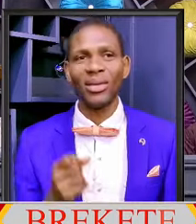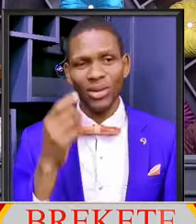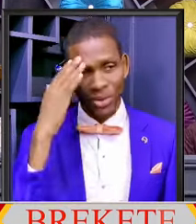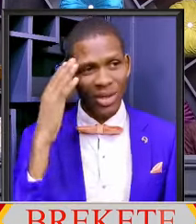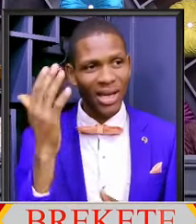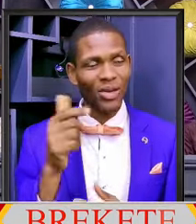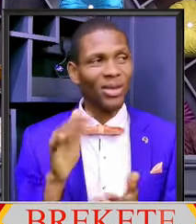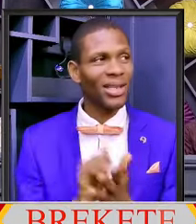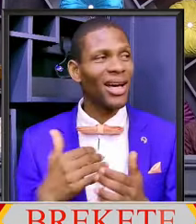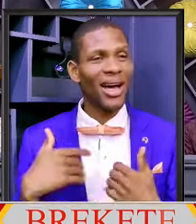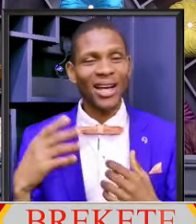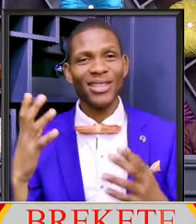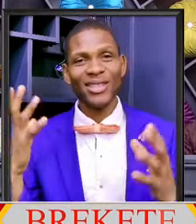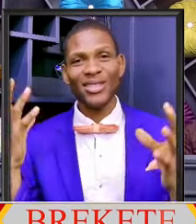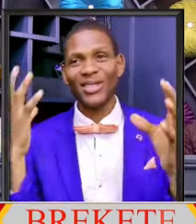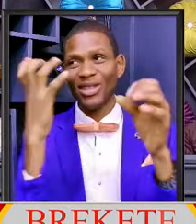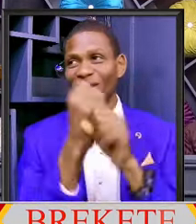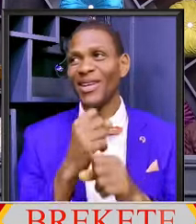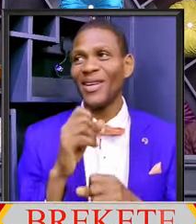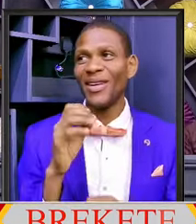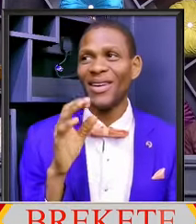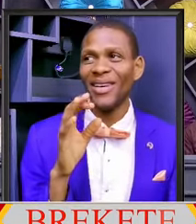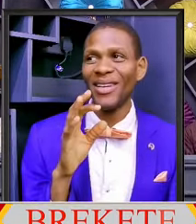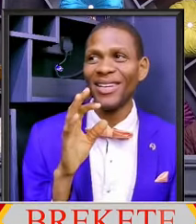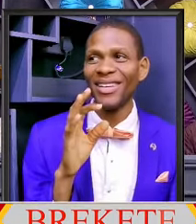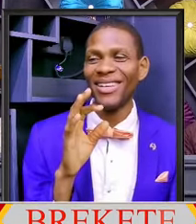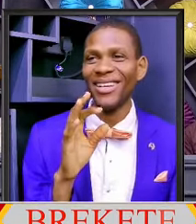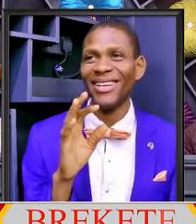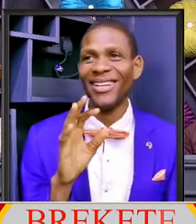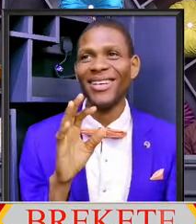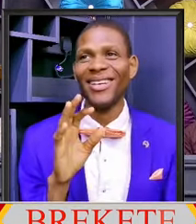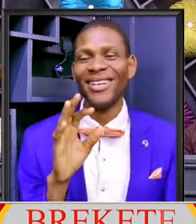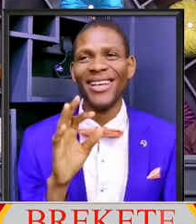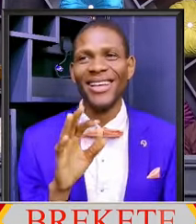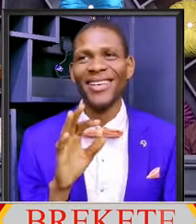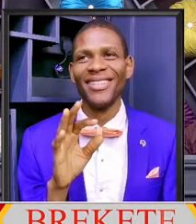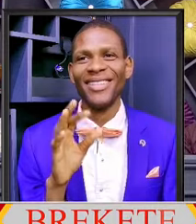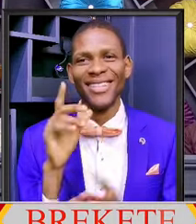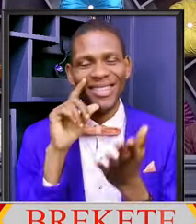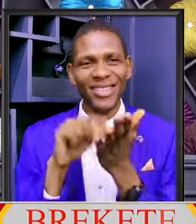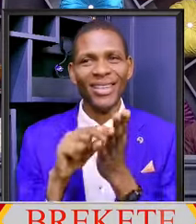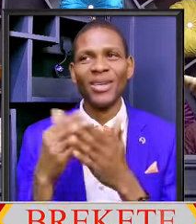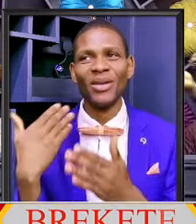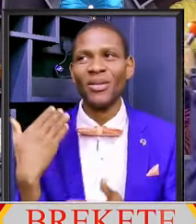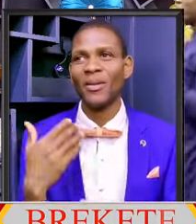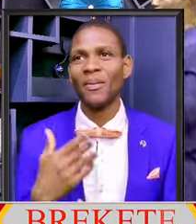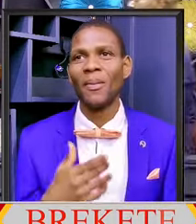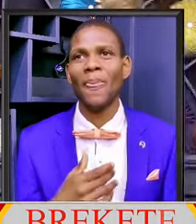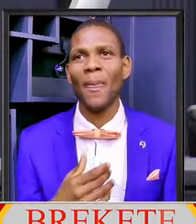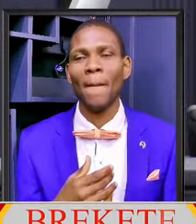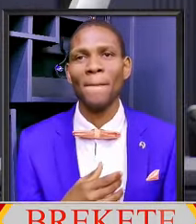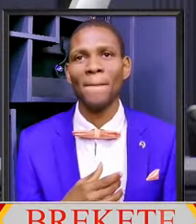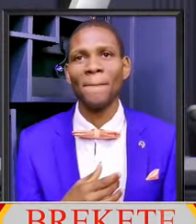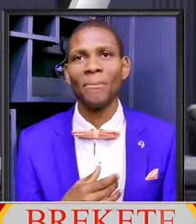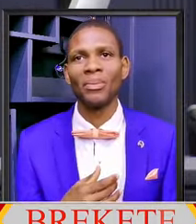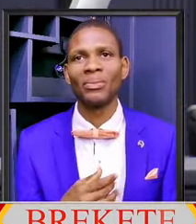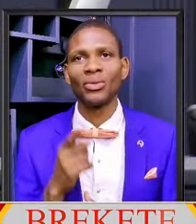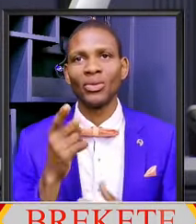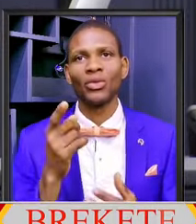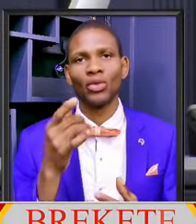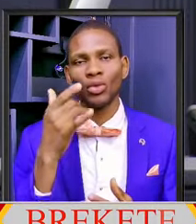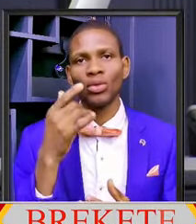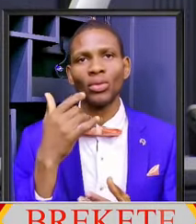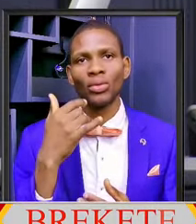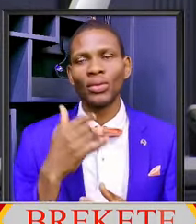don't catch foul before. Okay, Phoebe. You're going to borrow the micro. Okay, wait first, Phoebe. You want to talk to her? No, you talk to